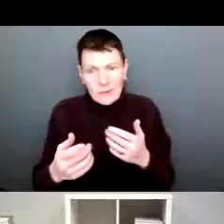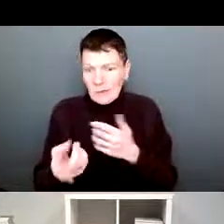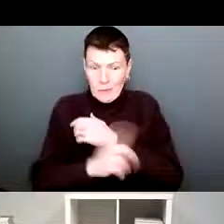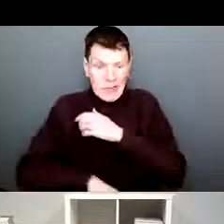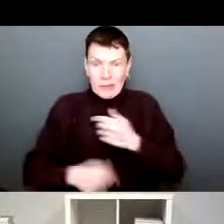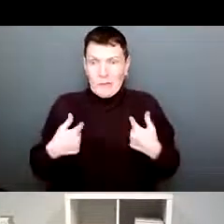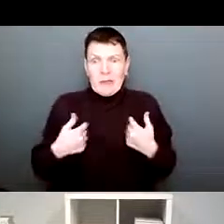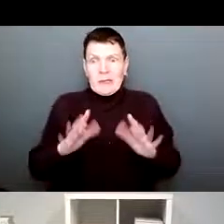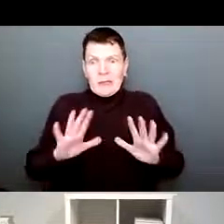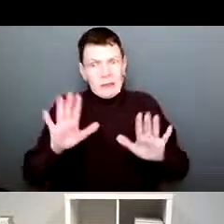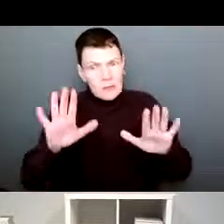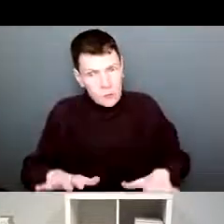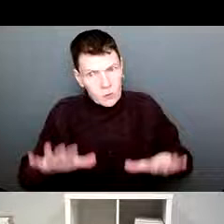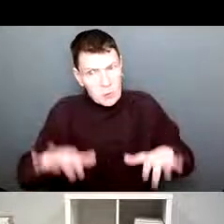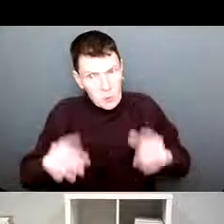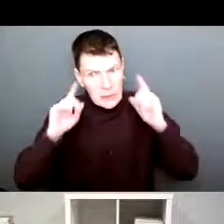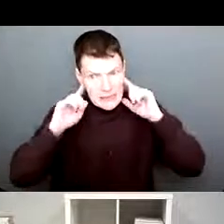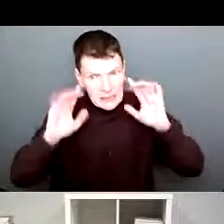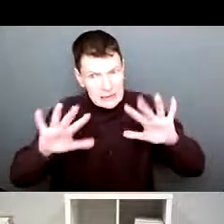take a little bit easier on your ears.